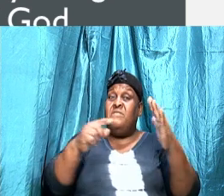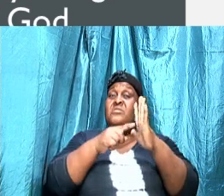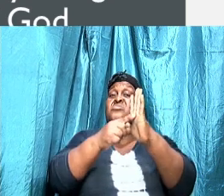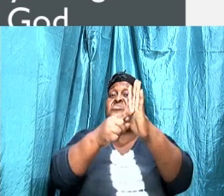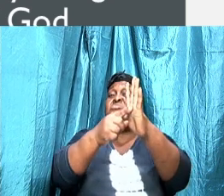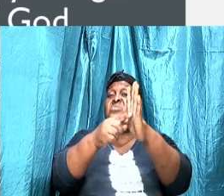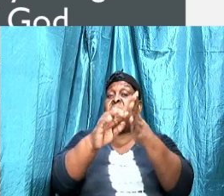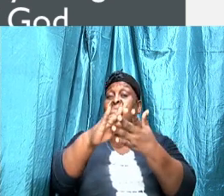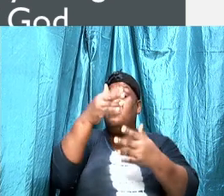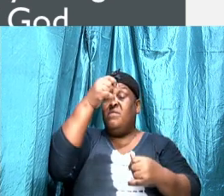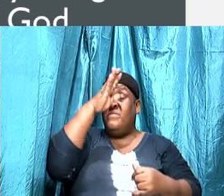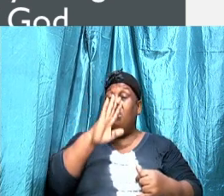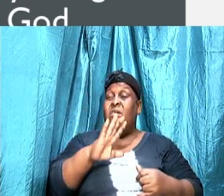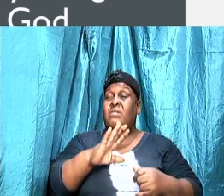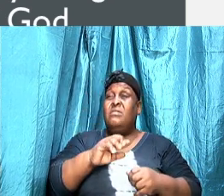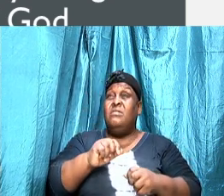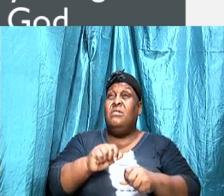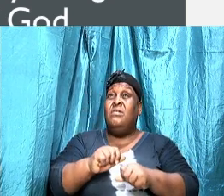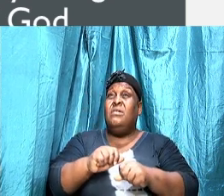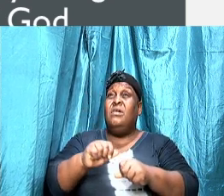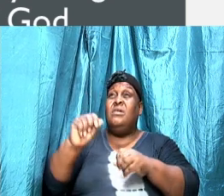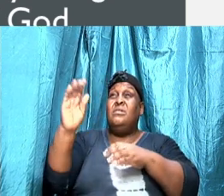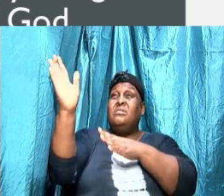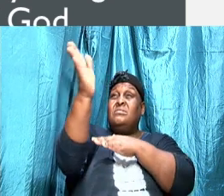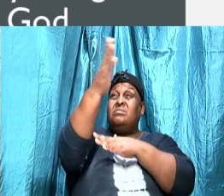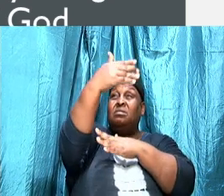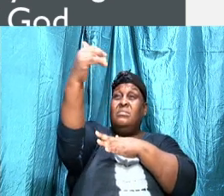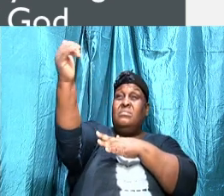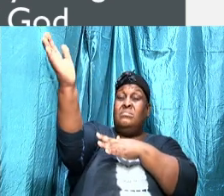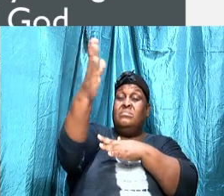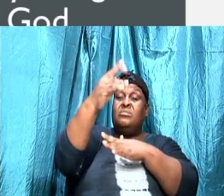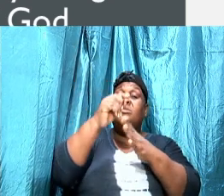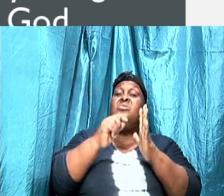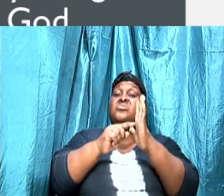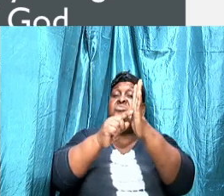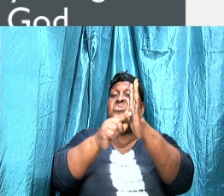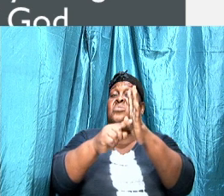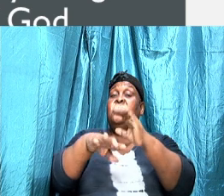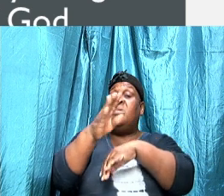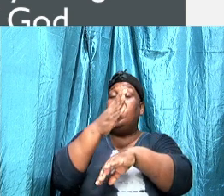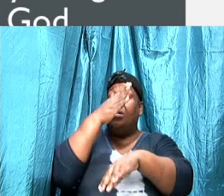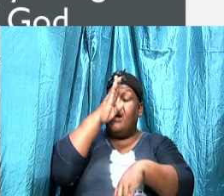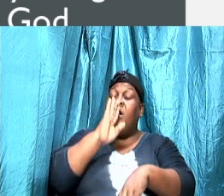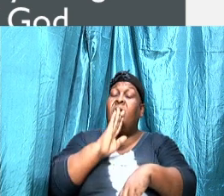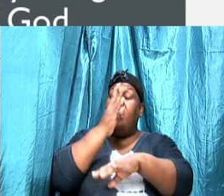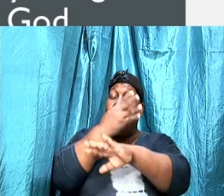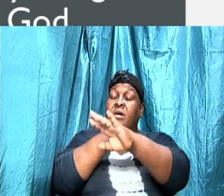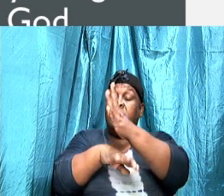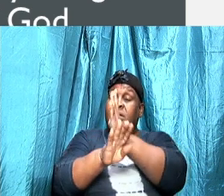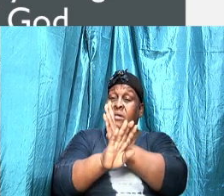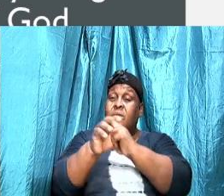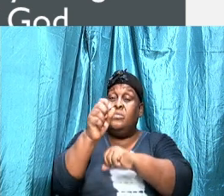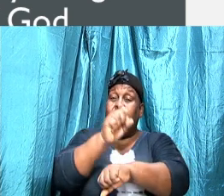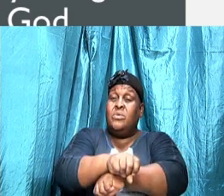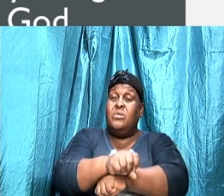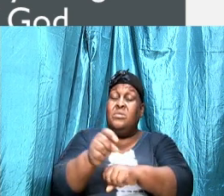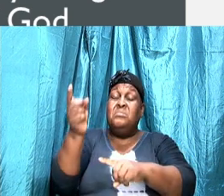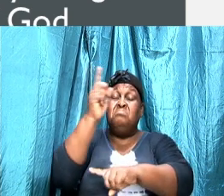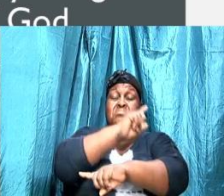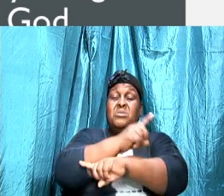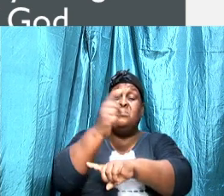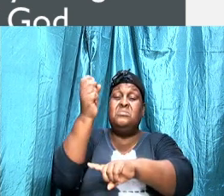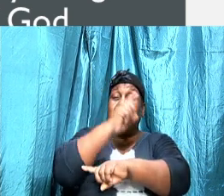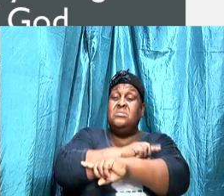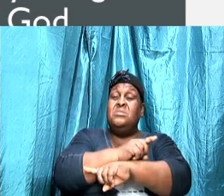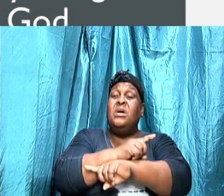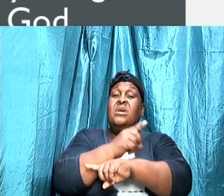the firmament showeth his handiwork. Day unto day uttereth speech, and